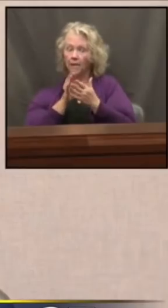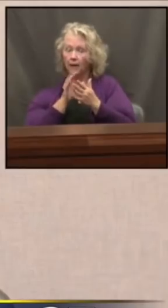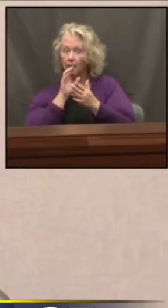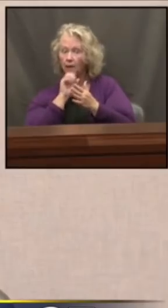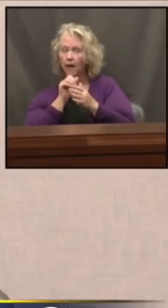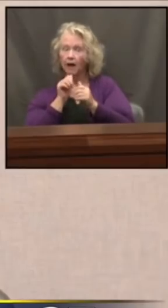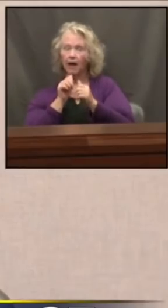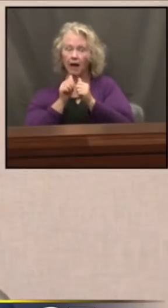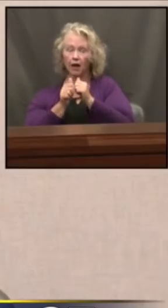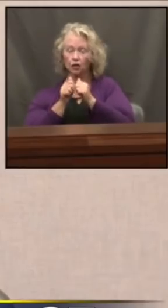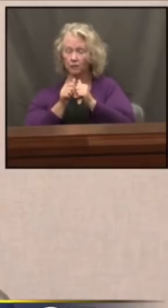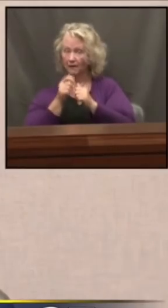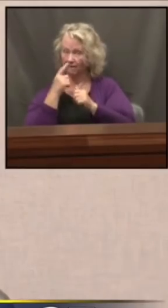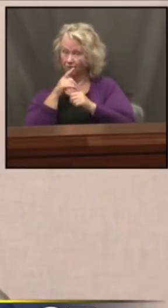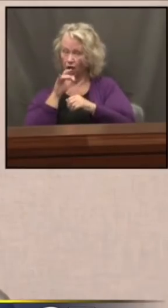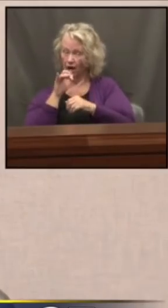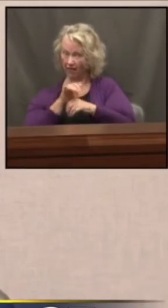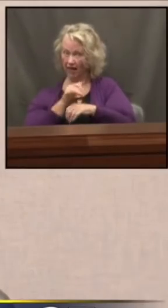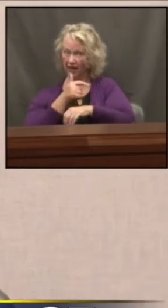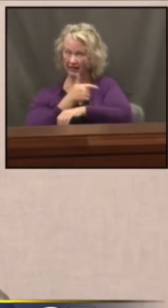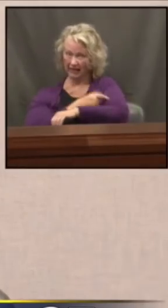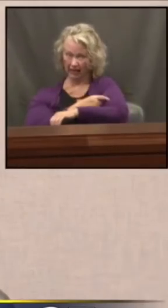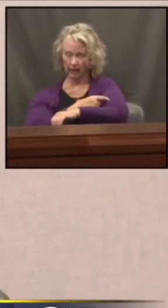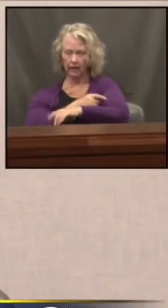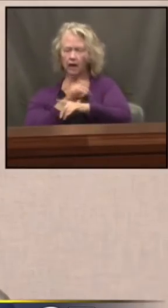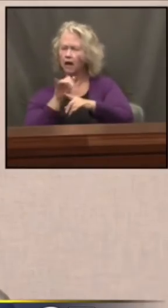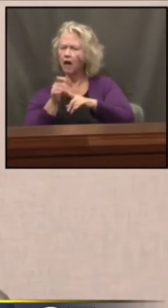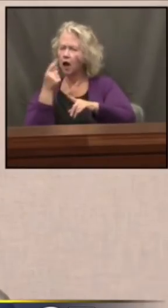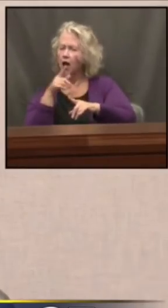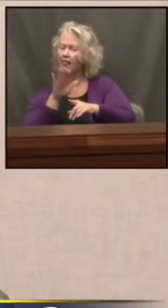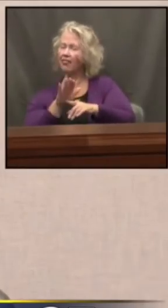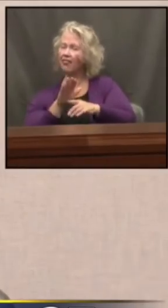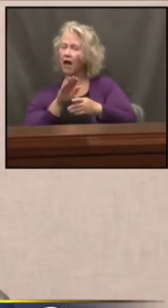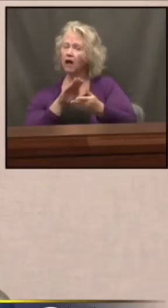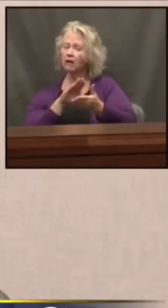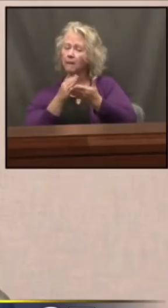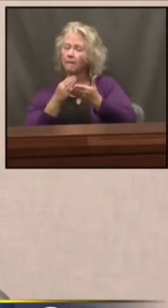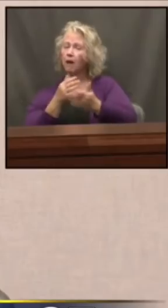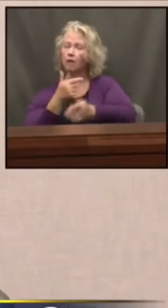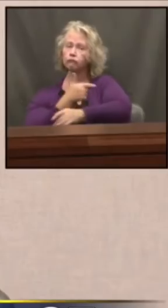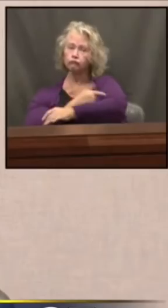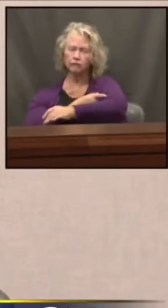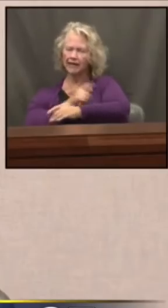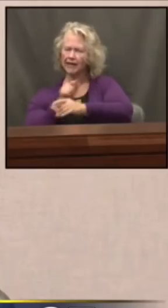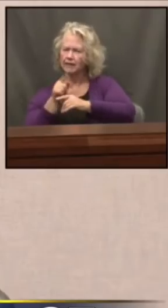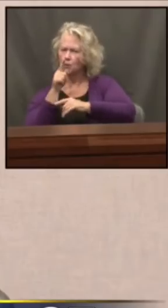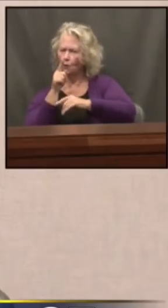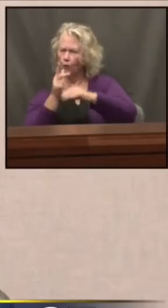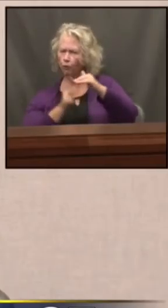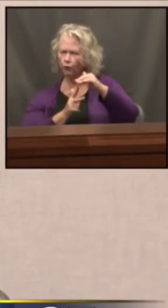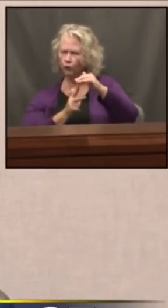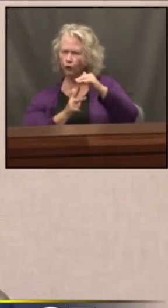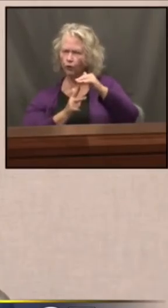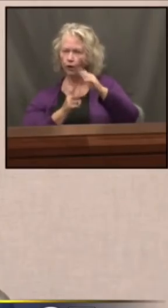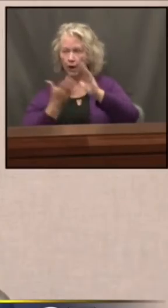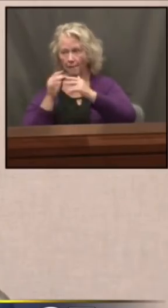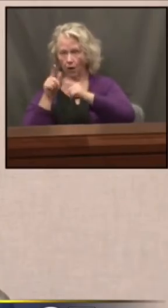data on a dose that is 1/3 the amount of adult dose for Pfizer vaccine for those